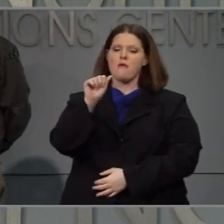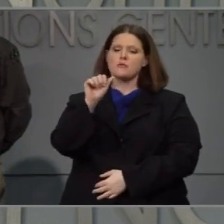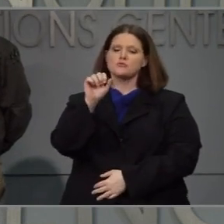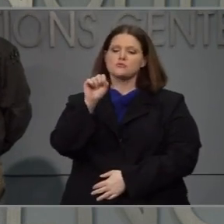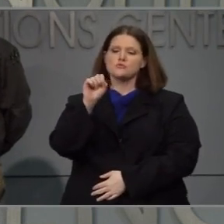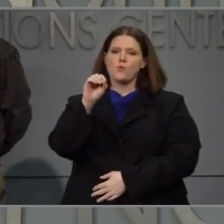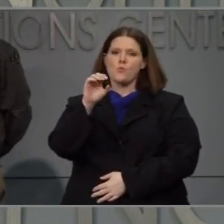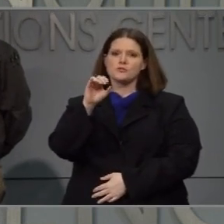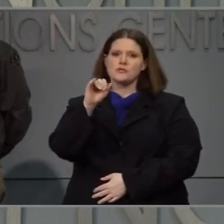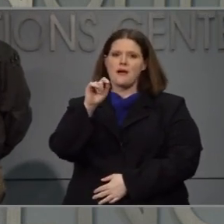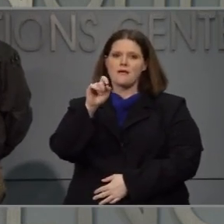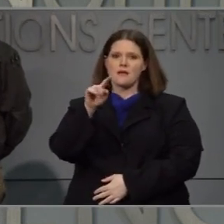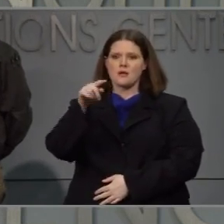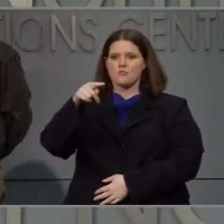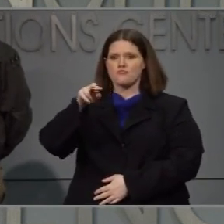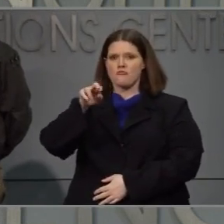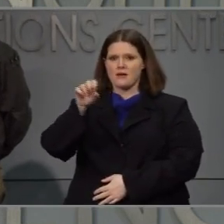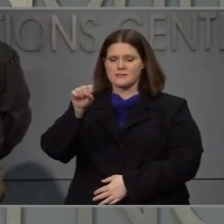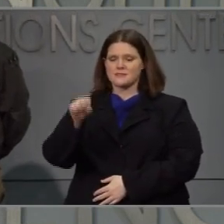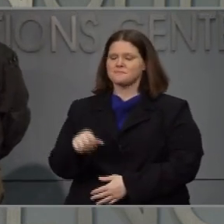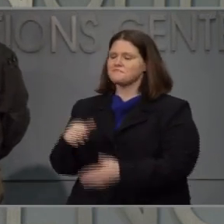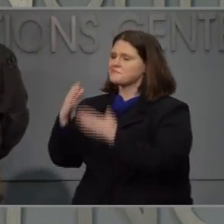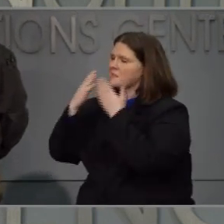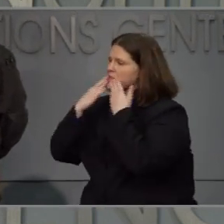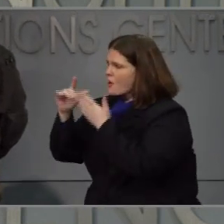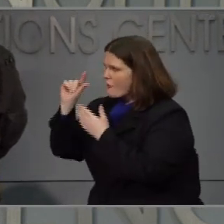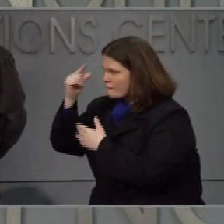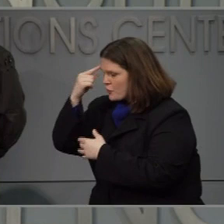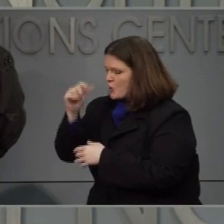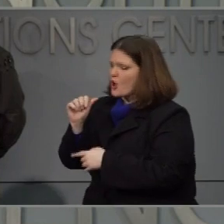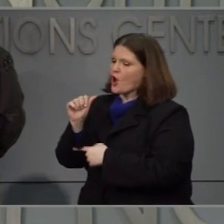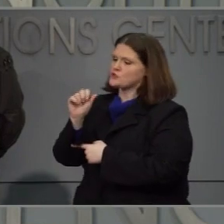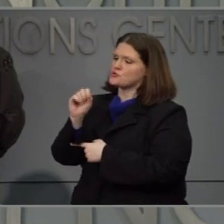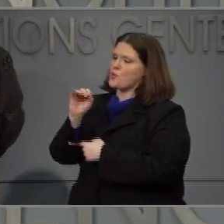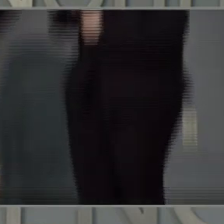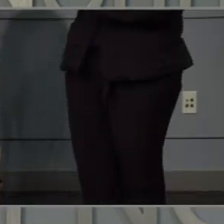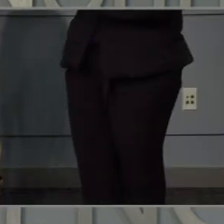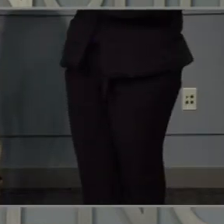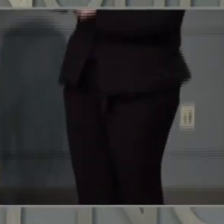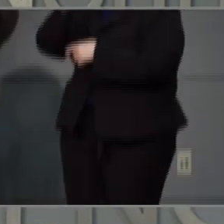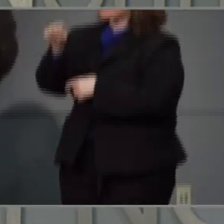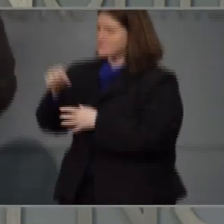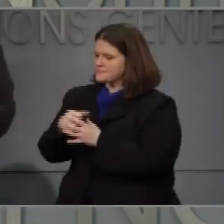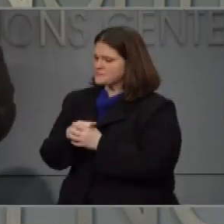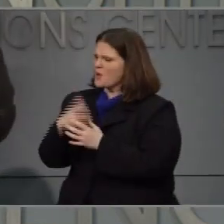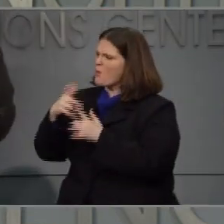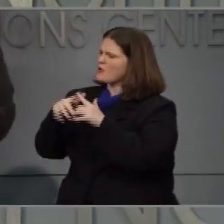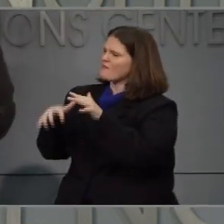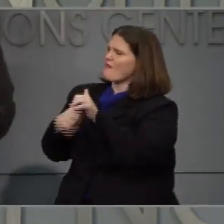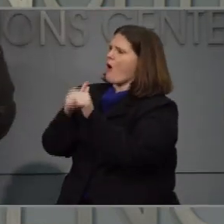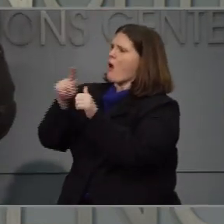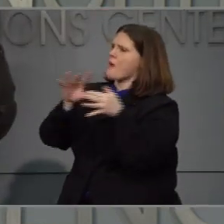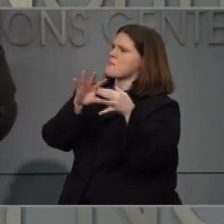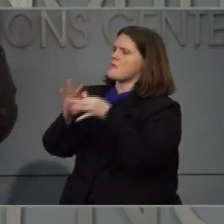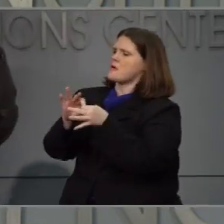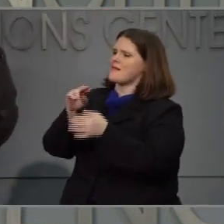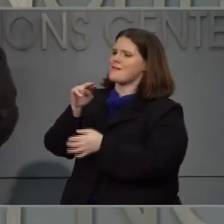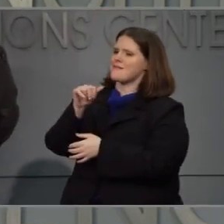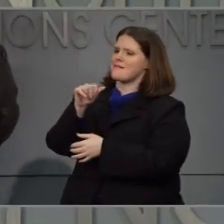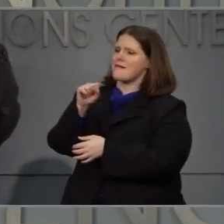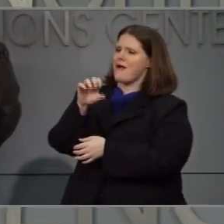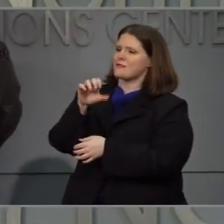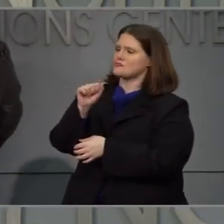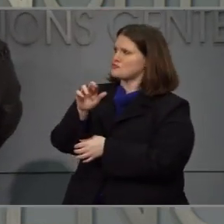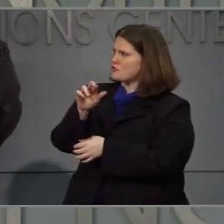Hi, Governor. Thank you. It's Jenna Fryer with the Associated Press. As a follow-up to the NASCAR question about the Coca-Cola 600, there are